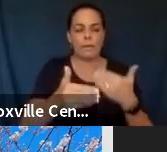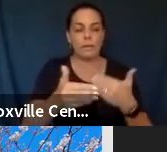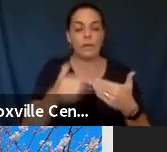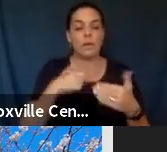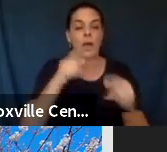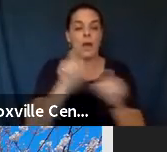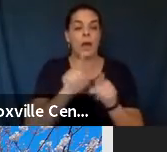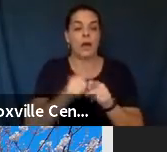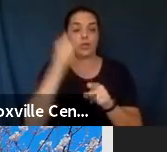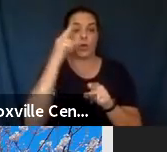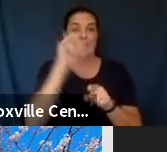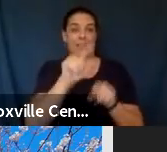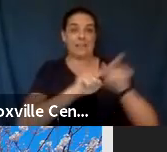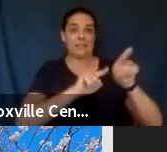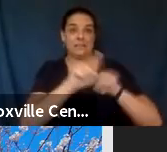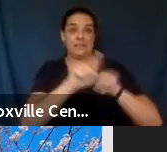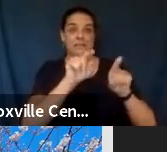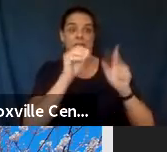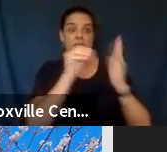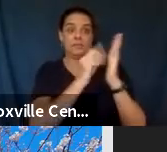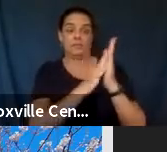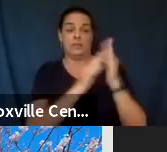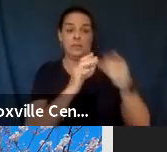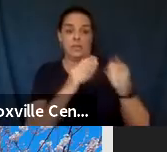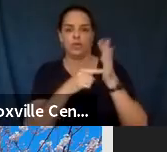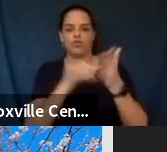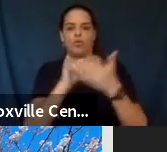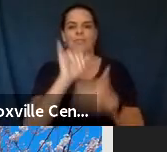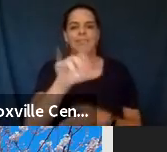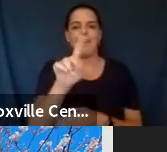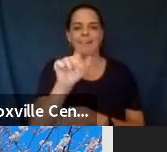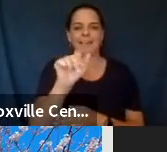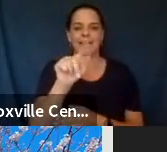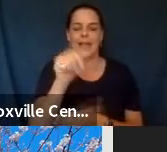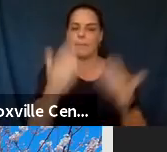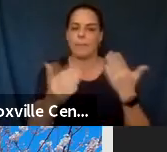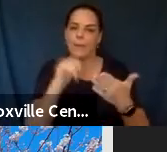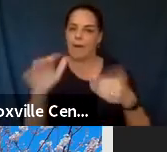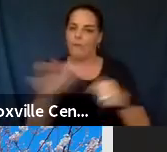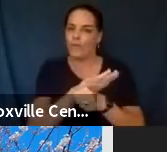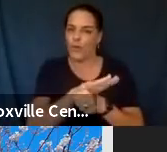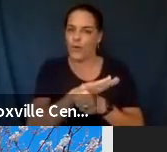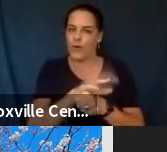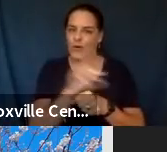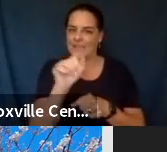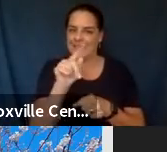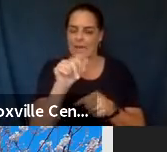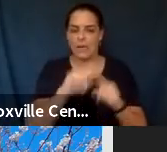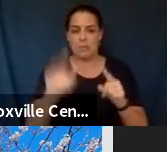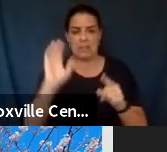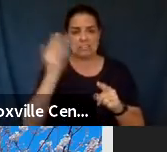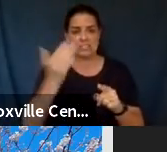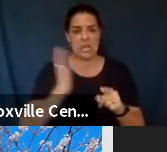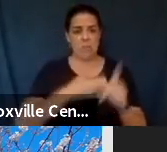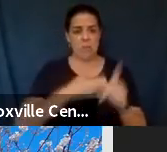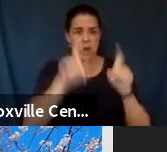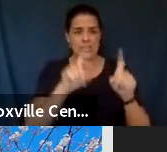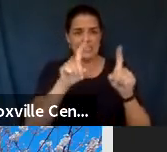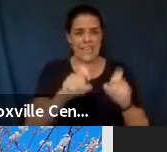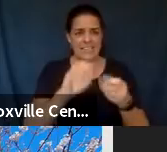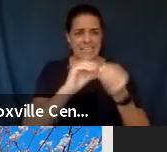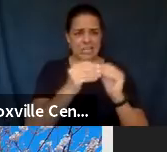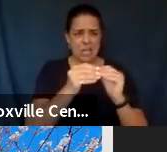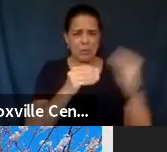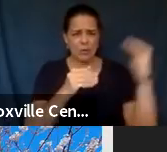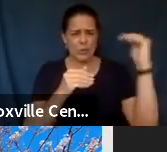asterisk indicates that that data may not be complete, but boy, it looks like our testing volume is